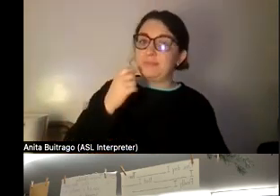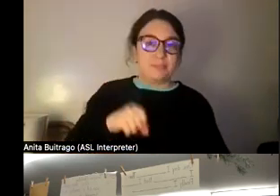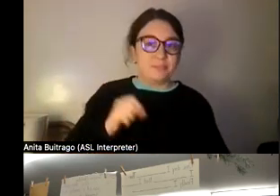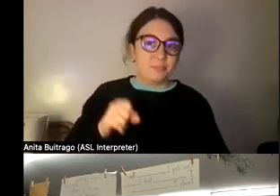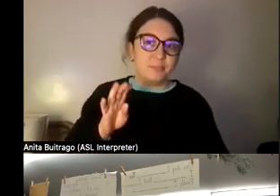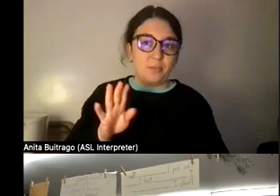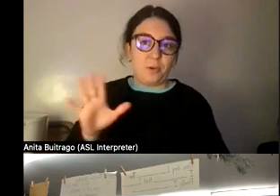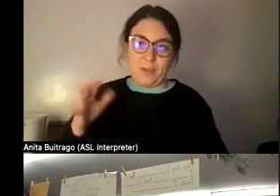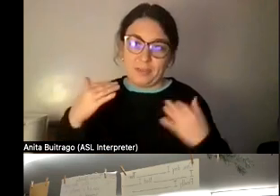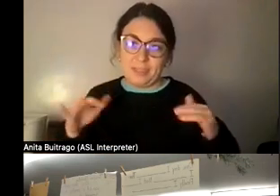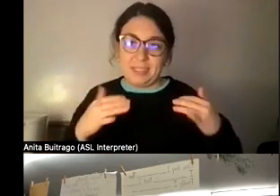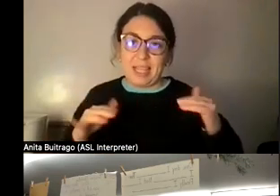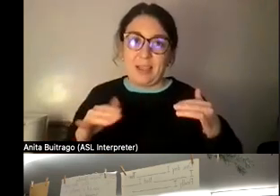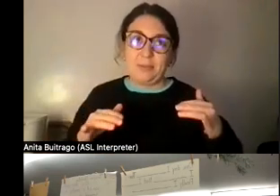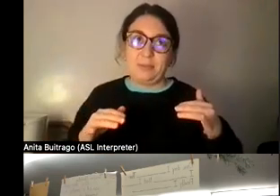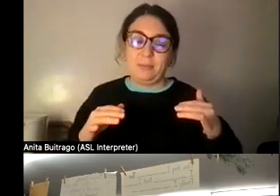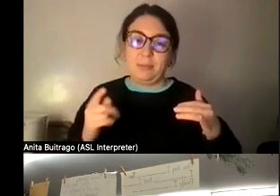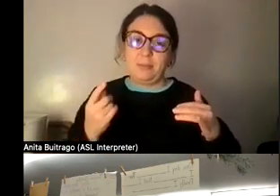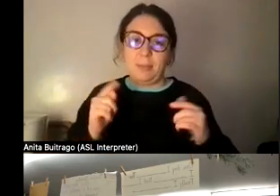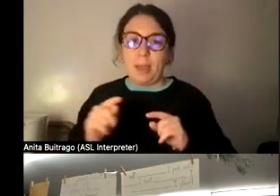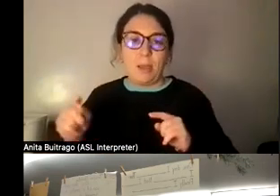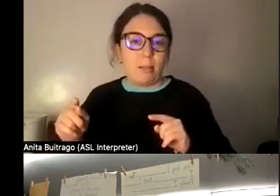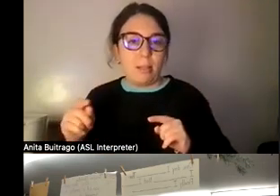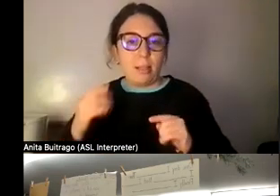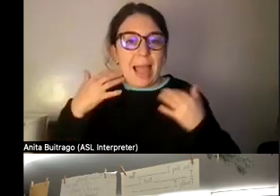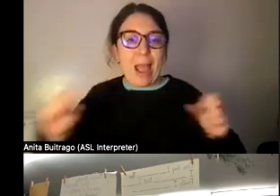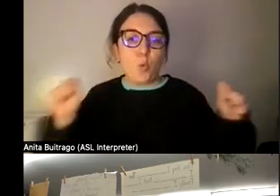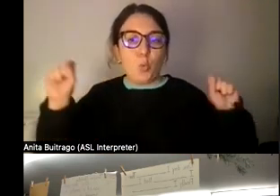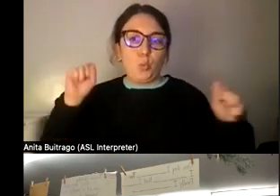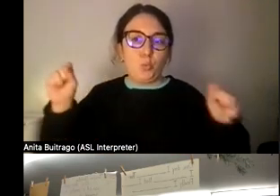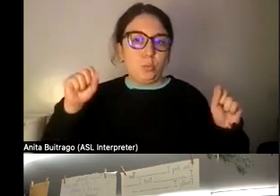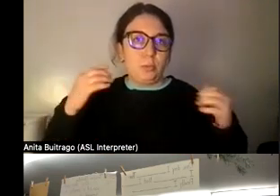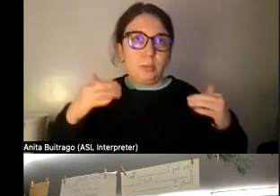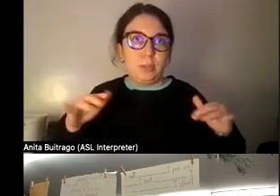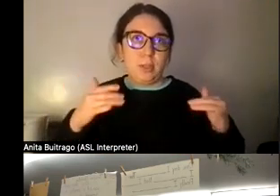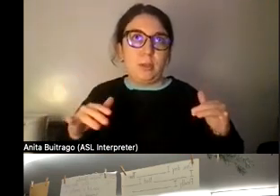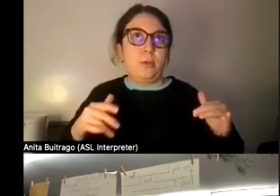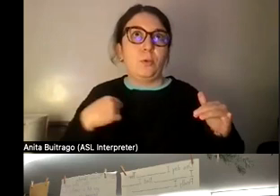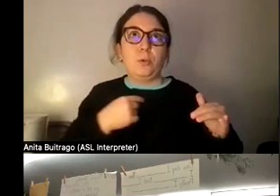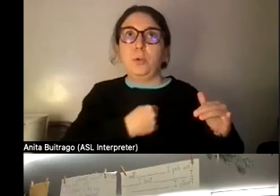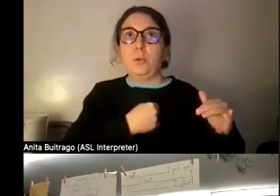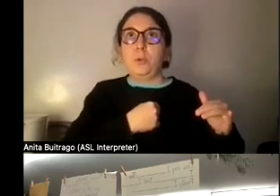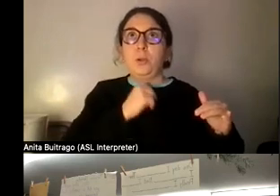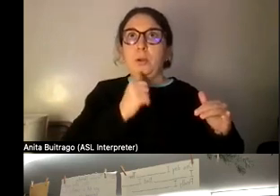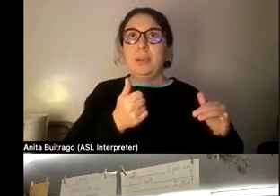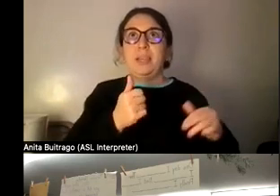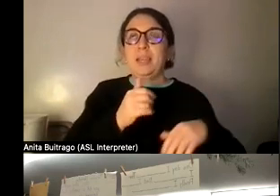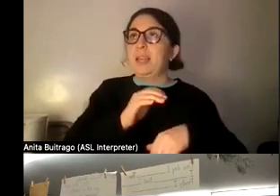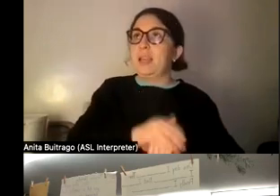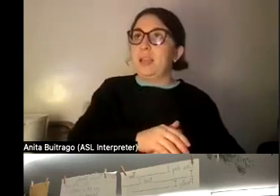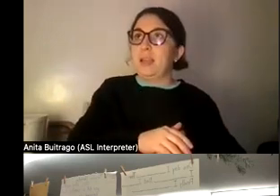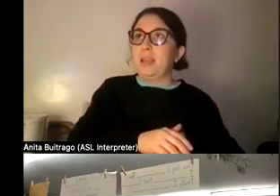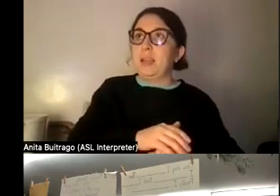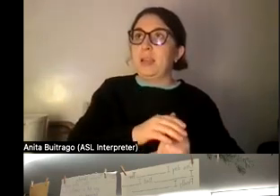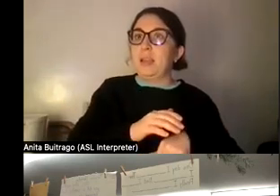vowel sounds. We're just concentrating on 5, and we're not even, like in English, we do, they distinguish all the time